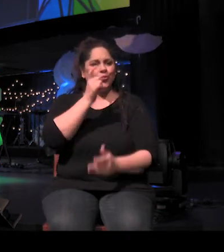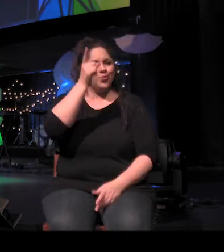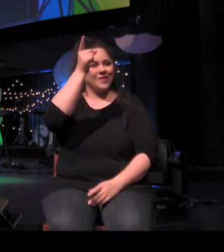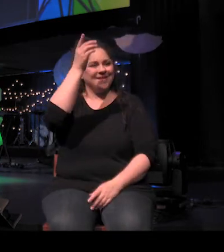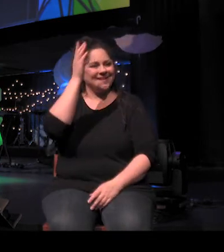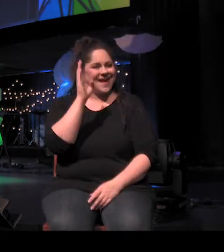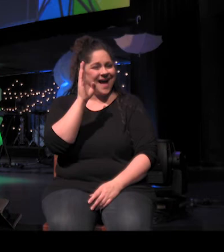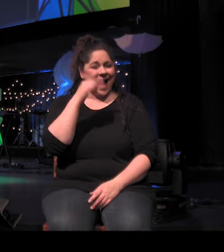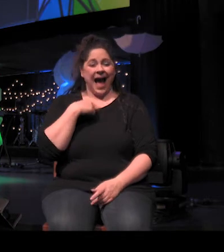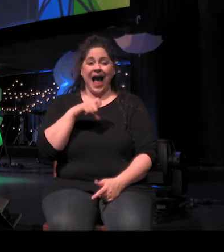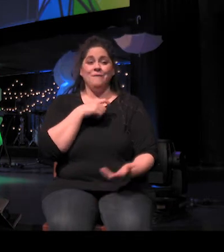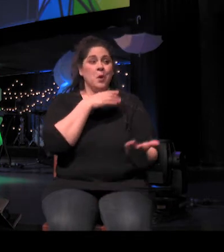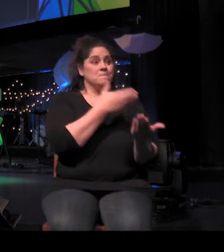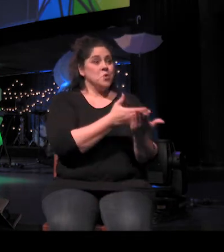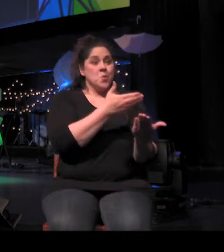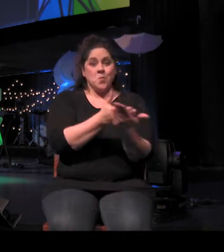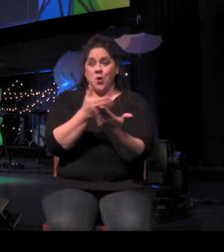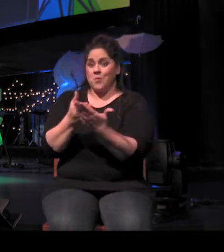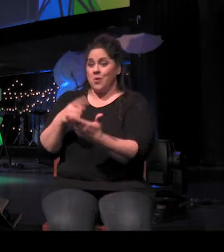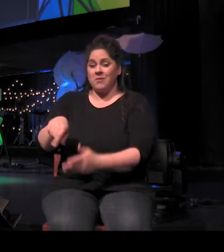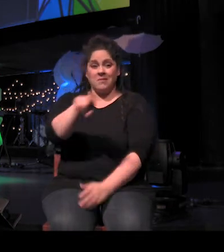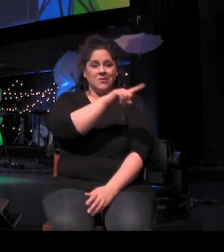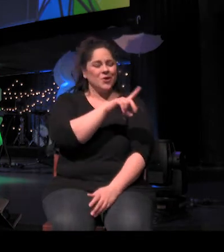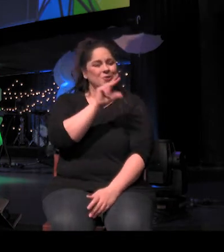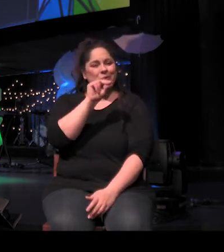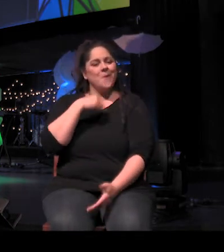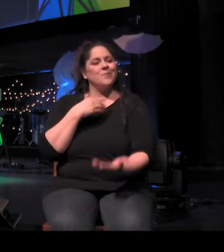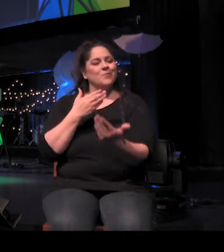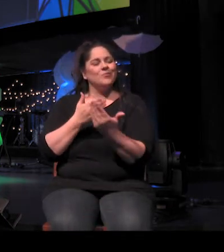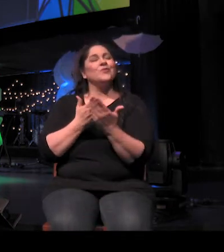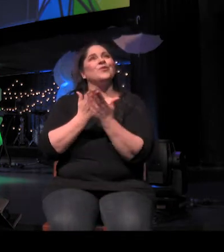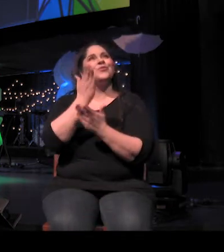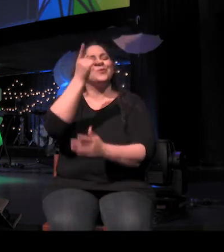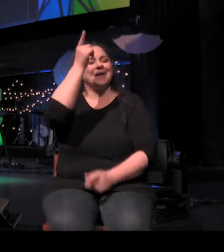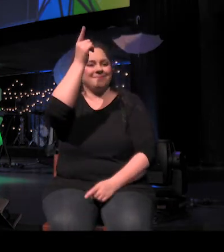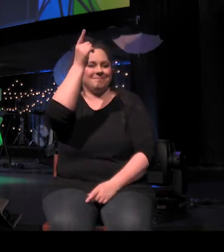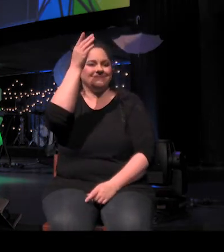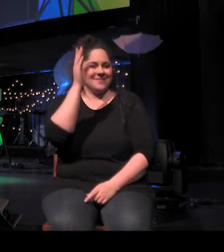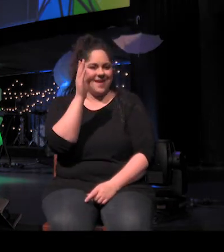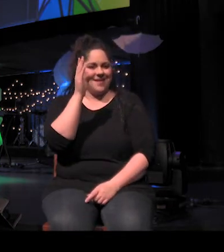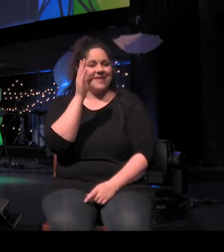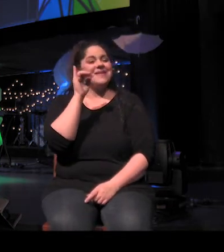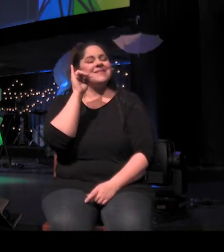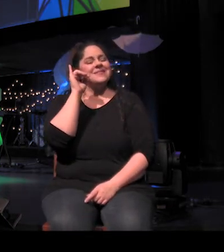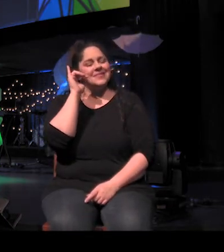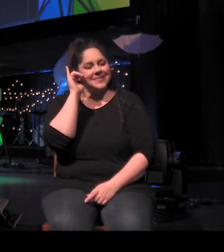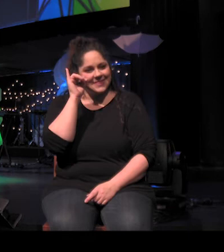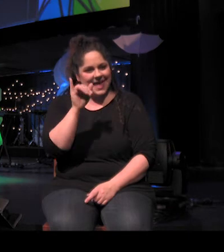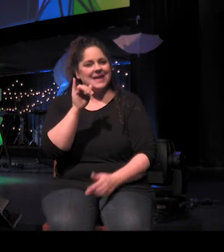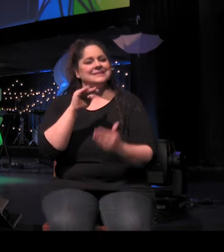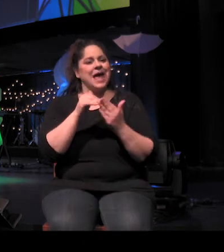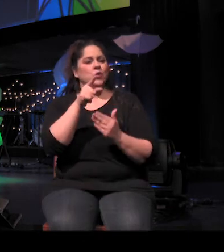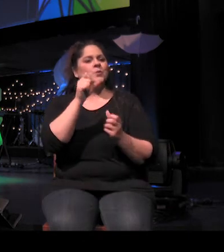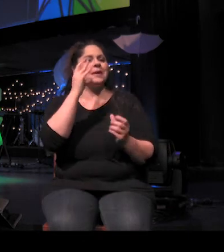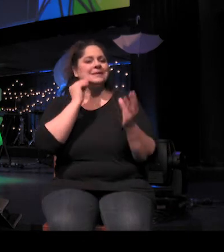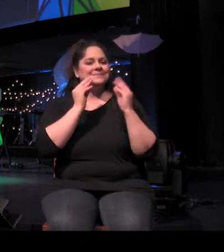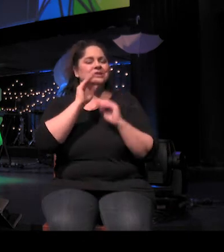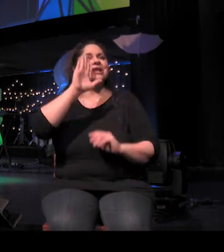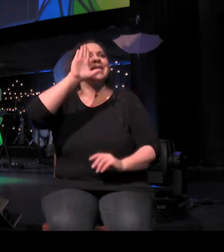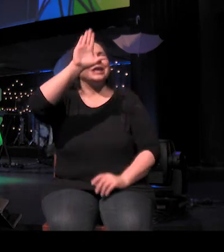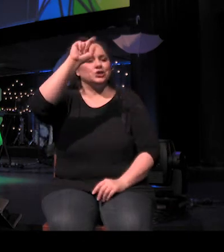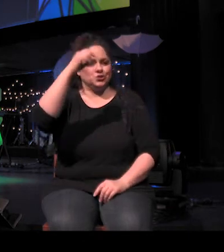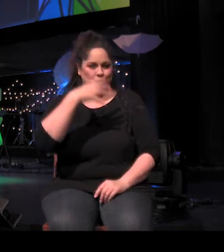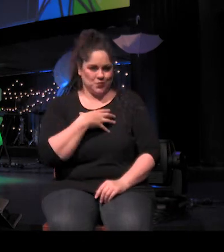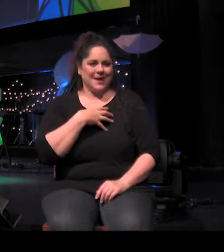ourselves or to anyone else because we find it from Him. That's the pathway to experiencing God's grace in our lives.